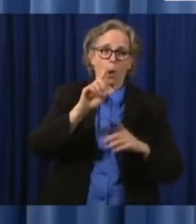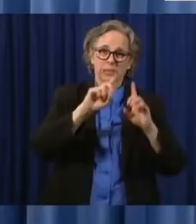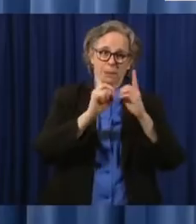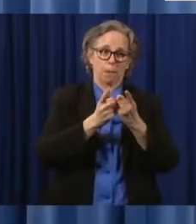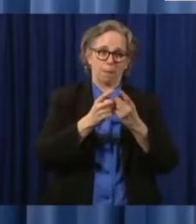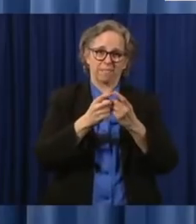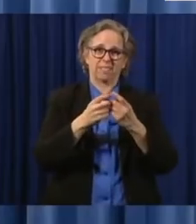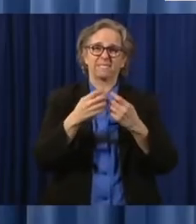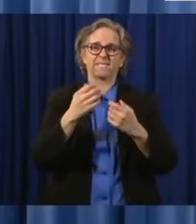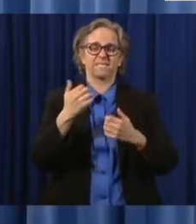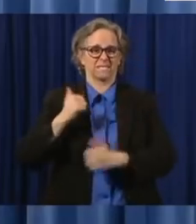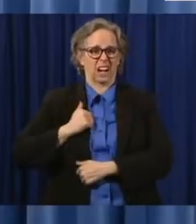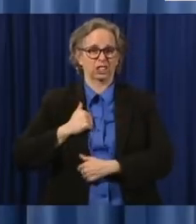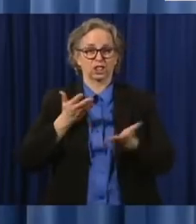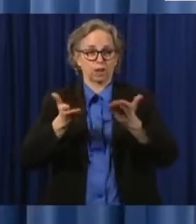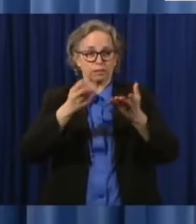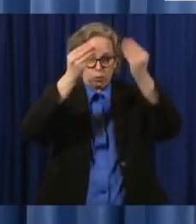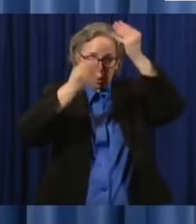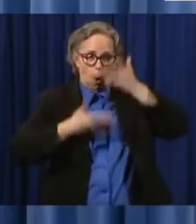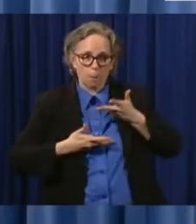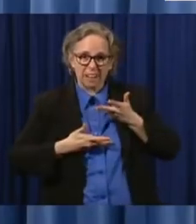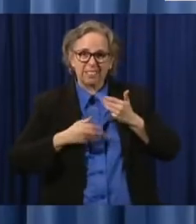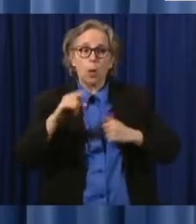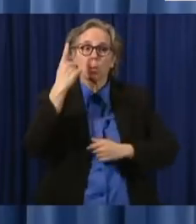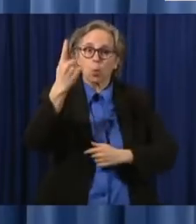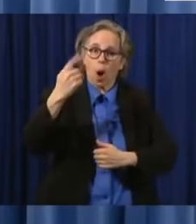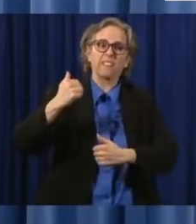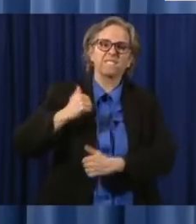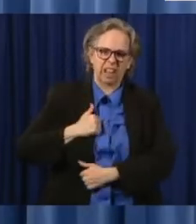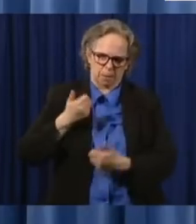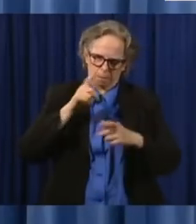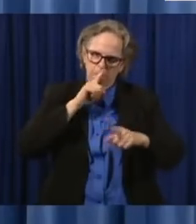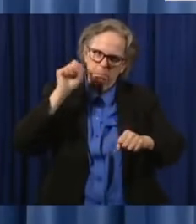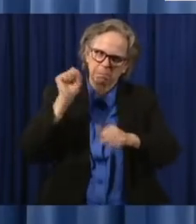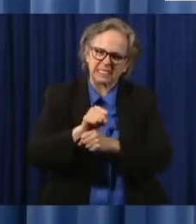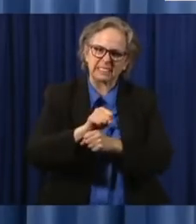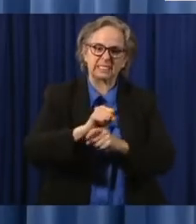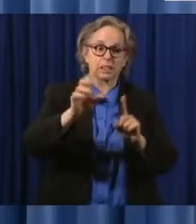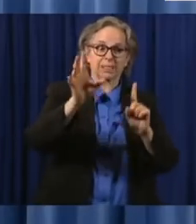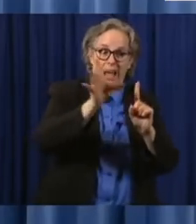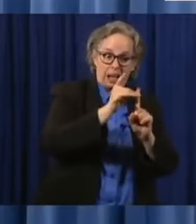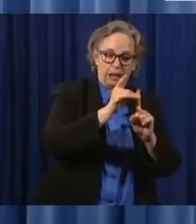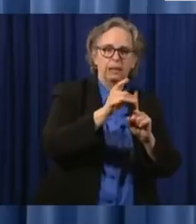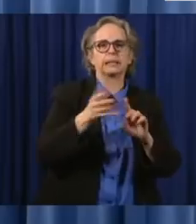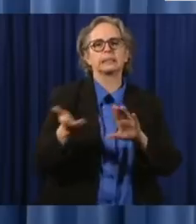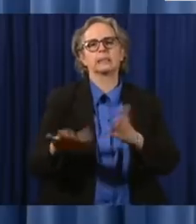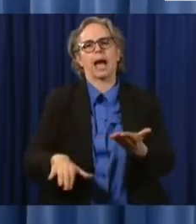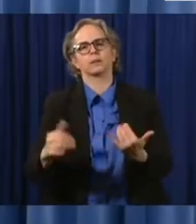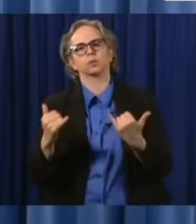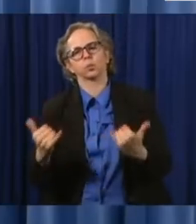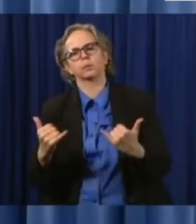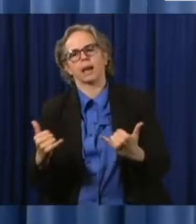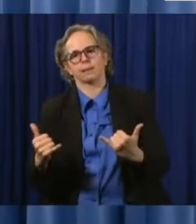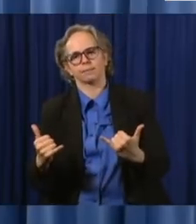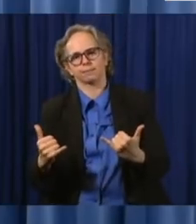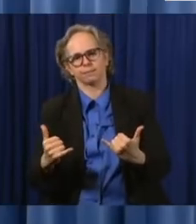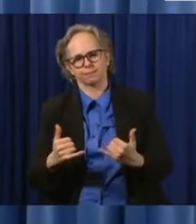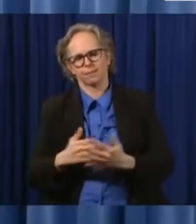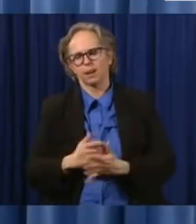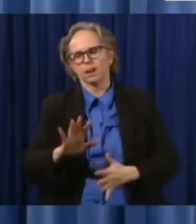veteran who was confirmed positive did, in fact, pass away today. We're saddened to hear about this, and we